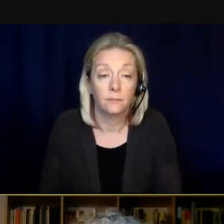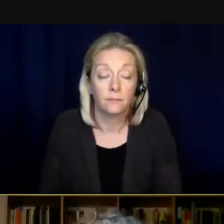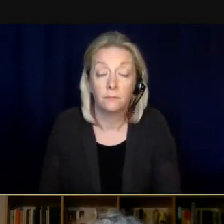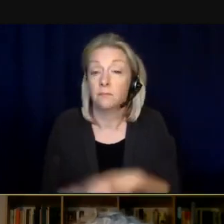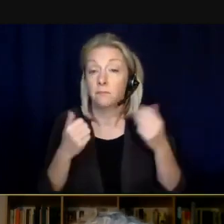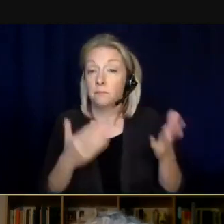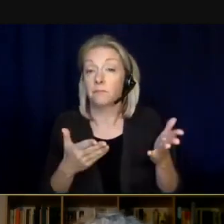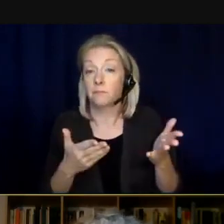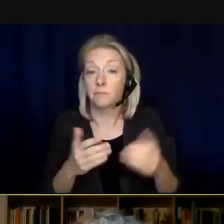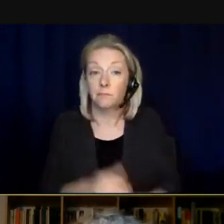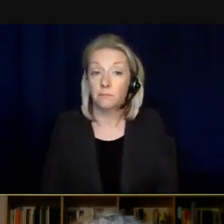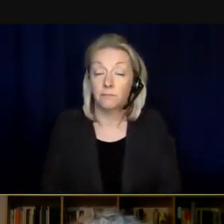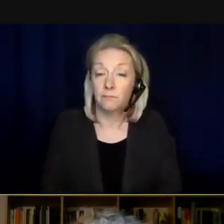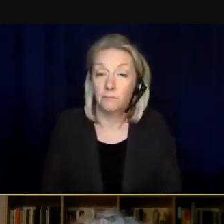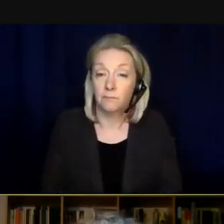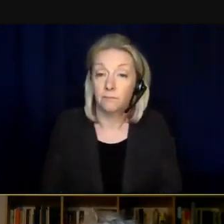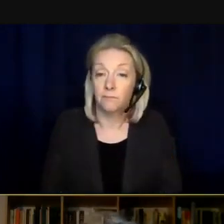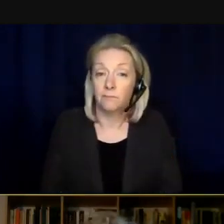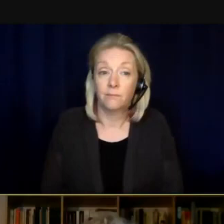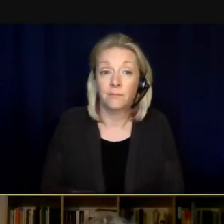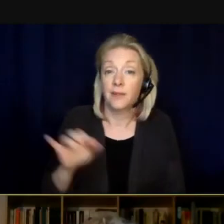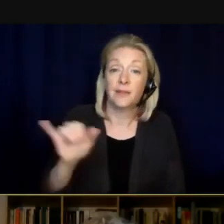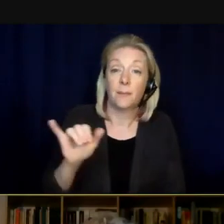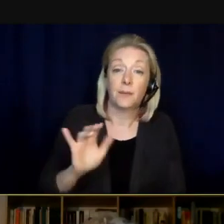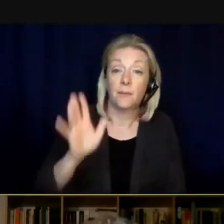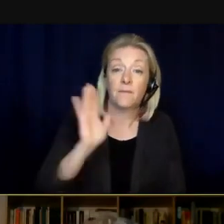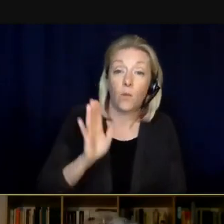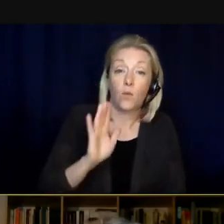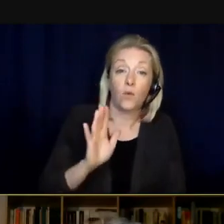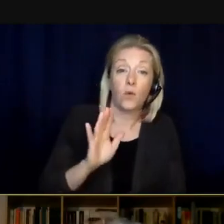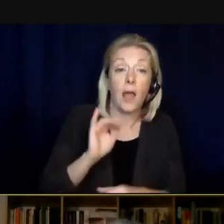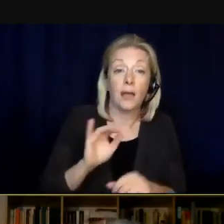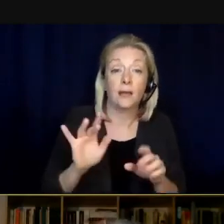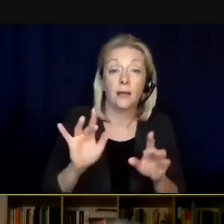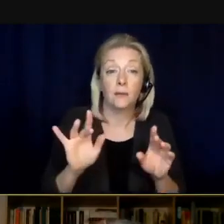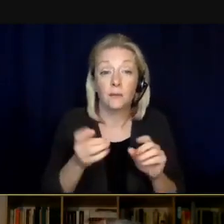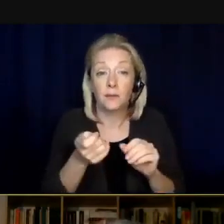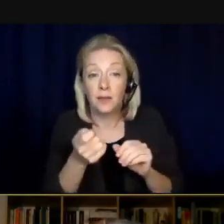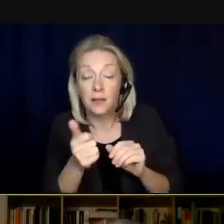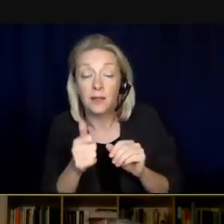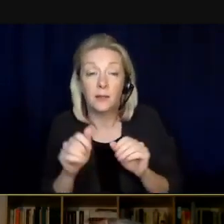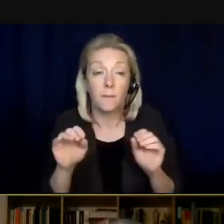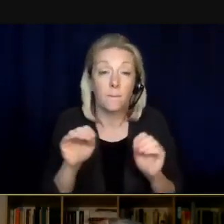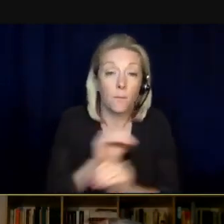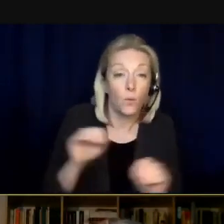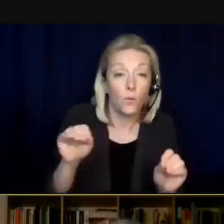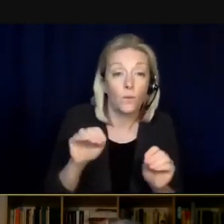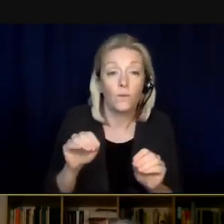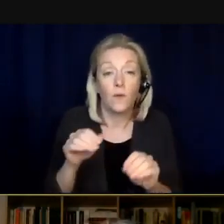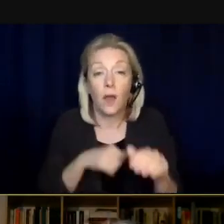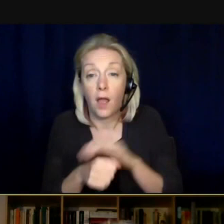Okay, I have the same options I did before with fixing that I did before, so maybe I want to hide